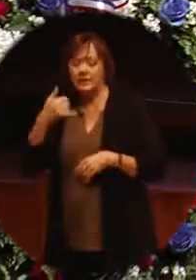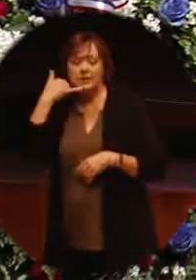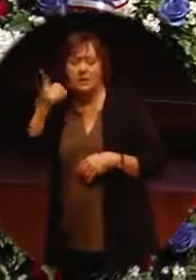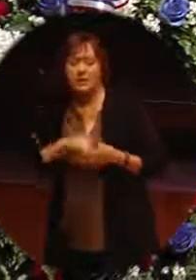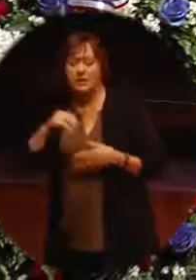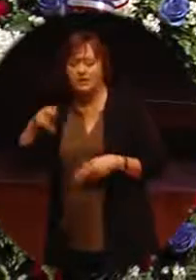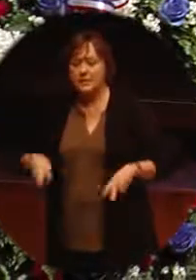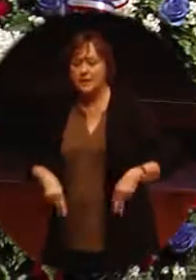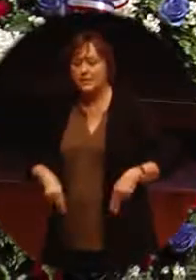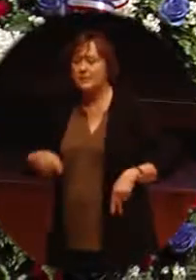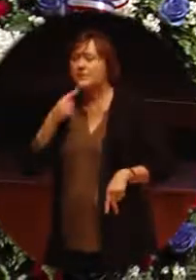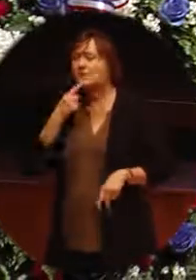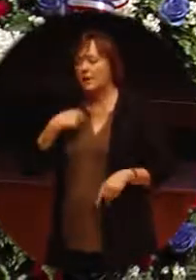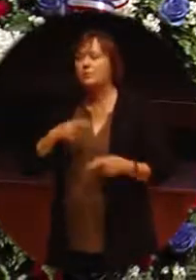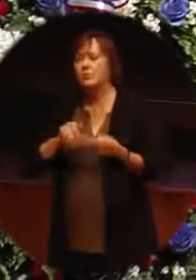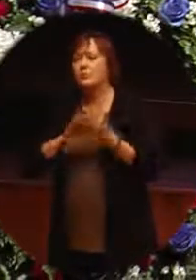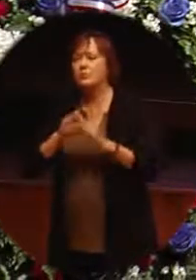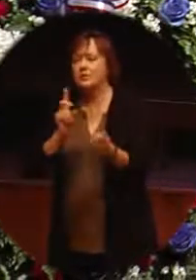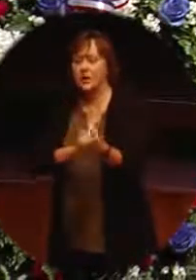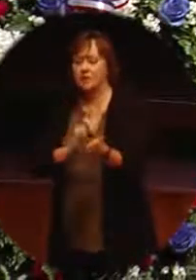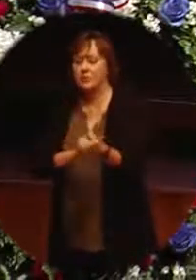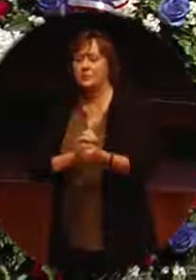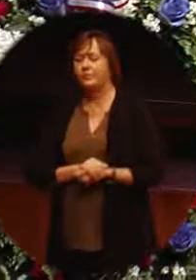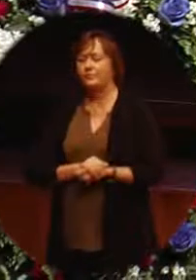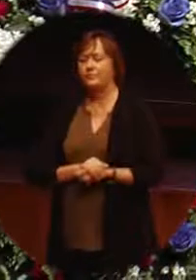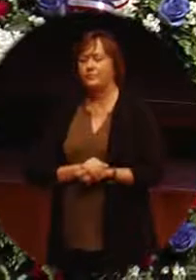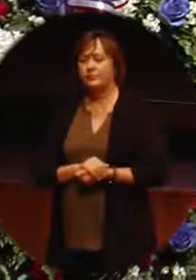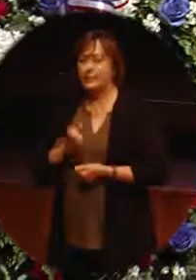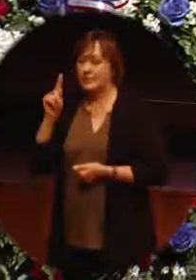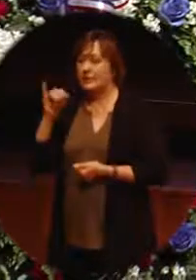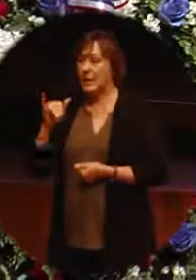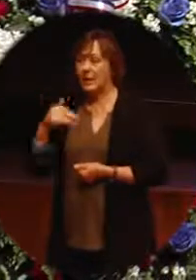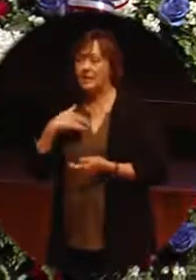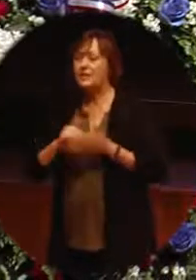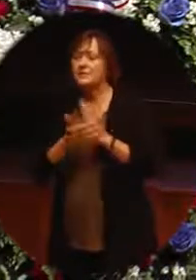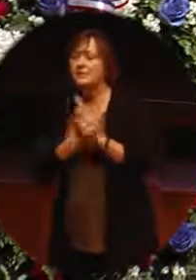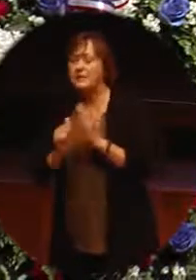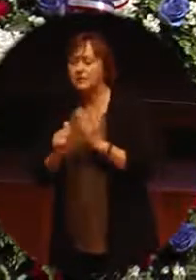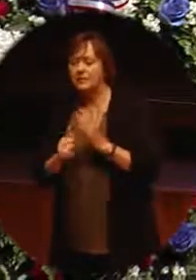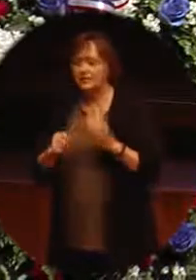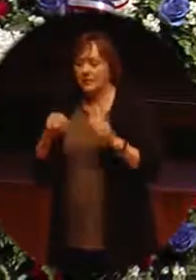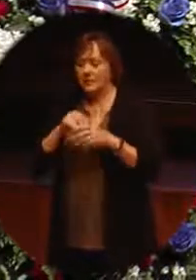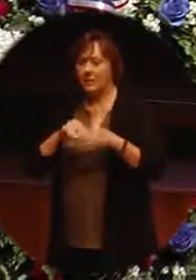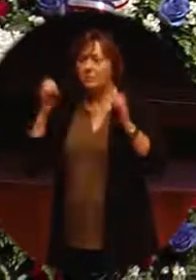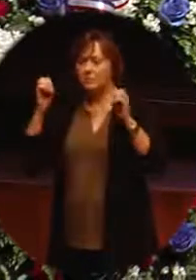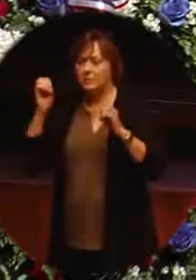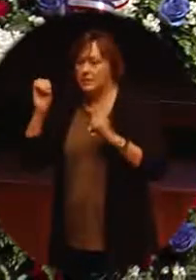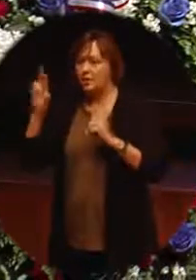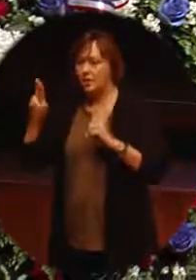did? He called up the Navy, says, I'm going to be a doctor. Ty had the skills of an emergency